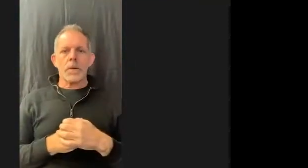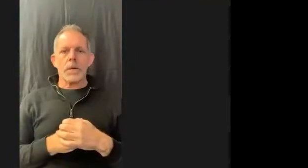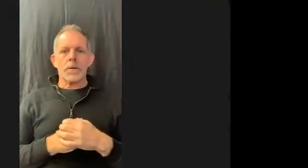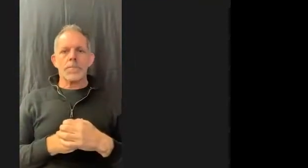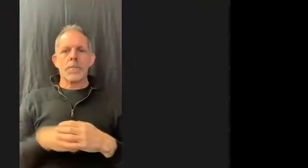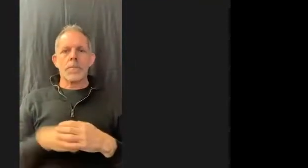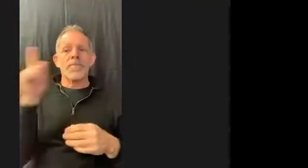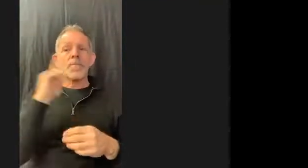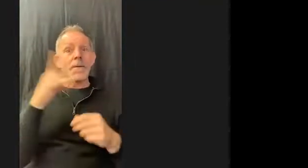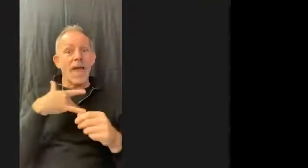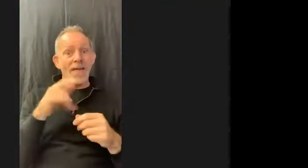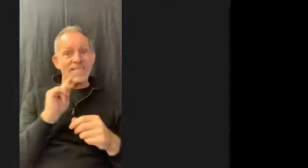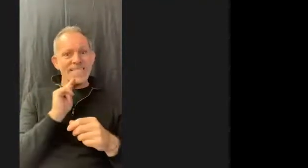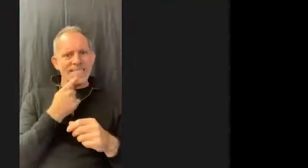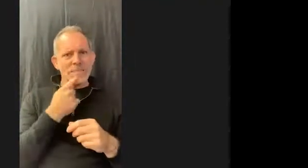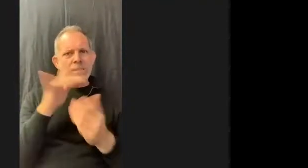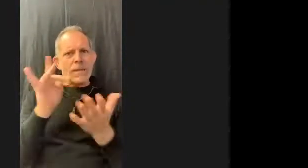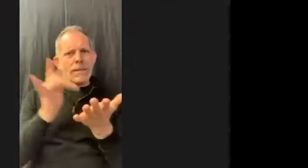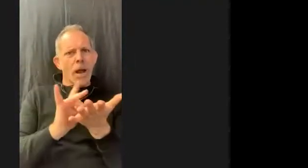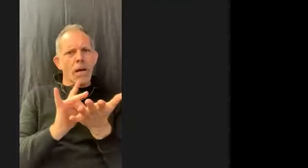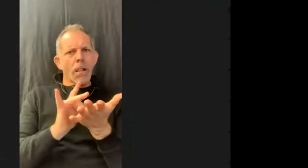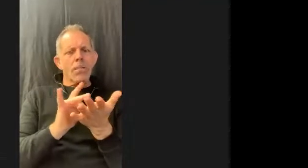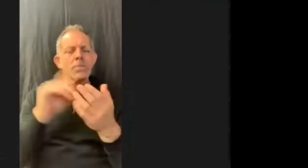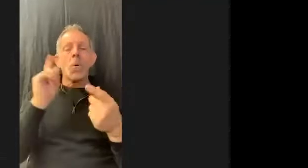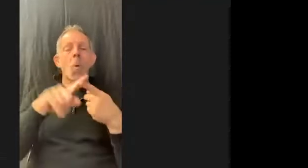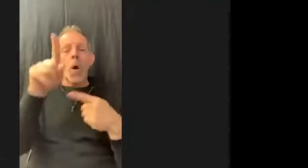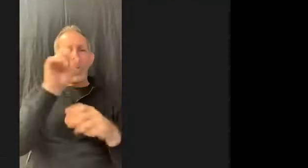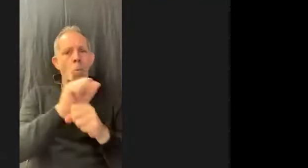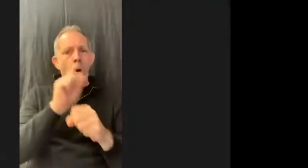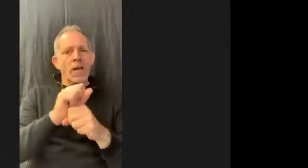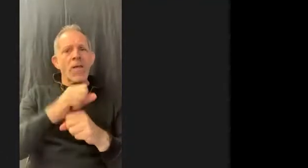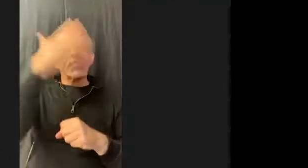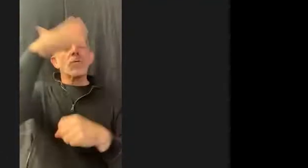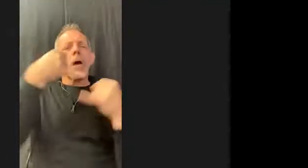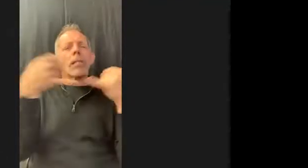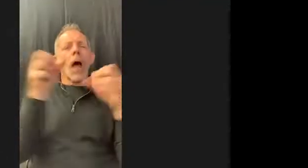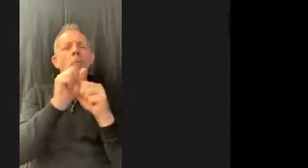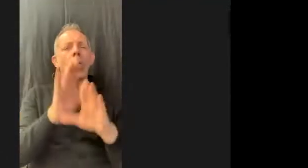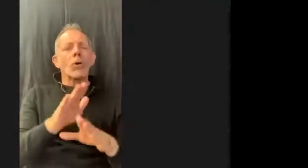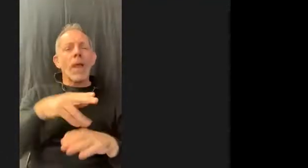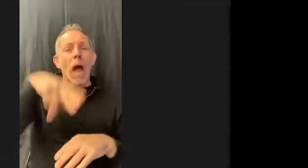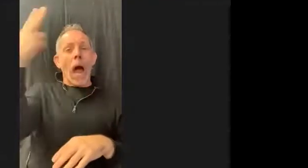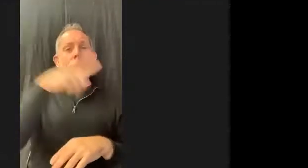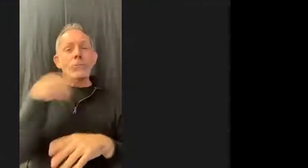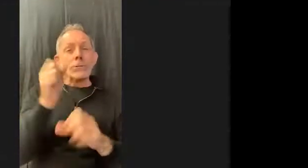high-risk category that makes them at elevated risk.